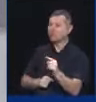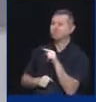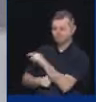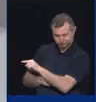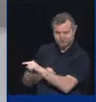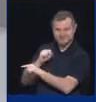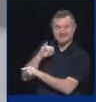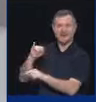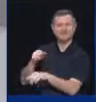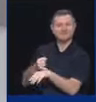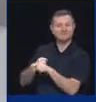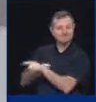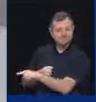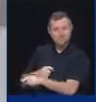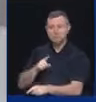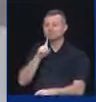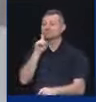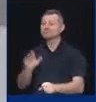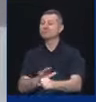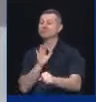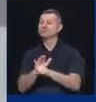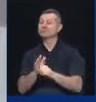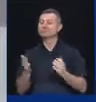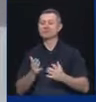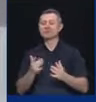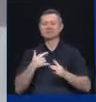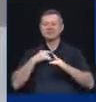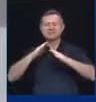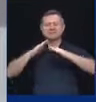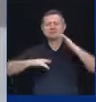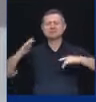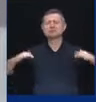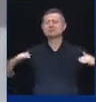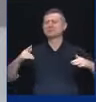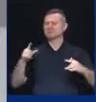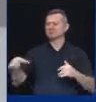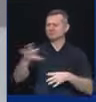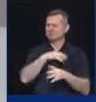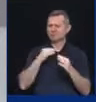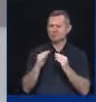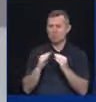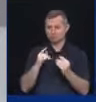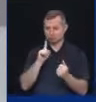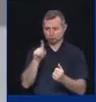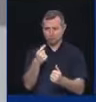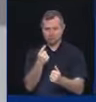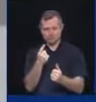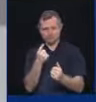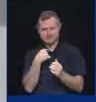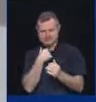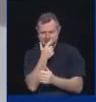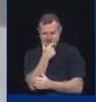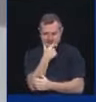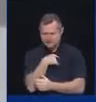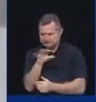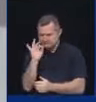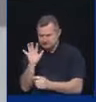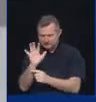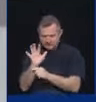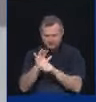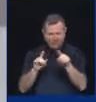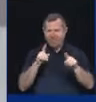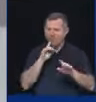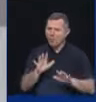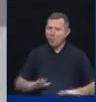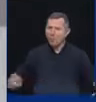goes beyond our film choices. It's in our DNA. The whole world is talking about diversity behind the camera and diversity